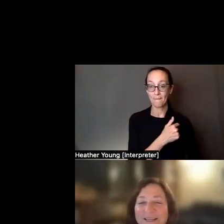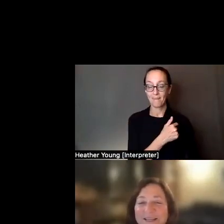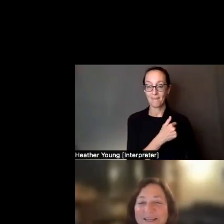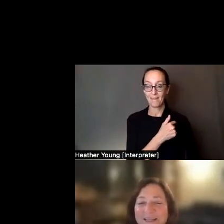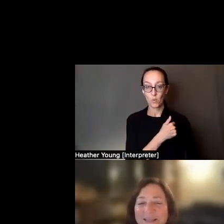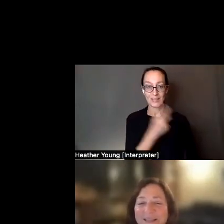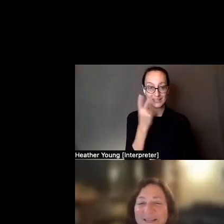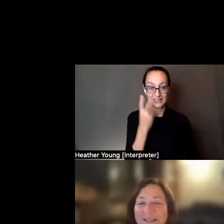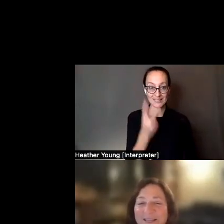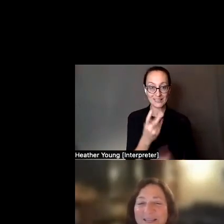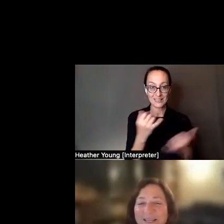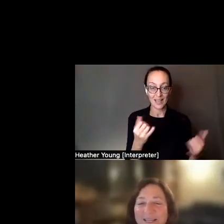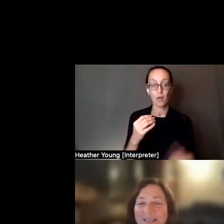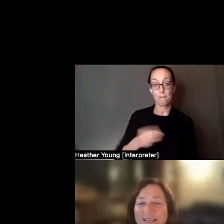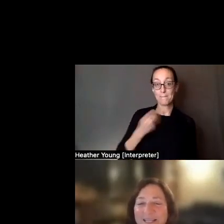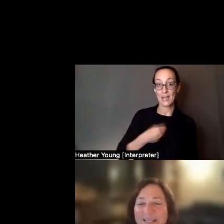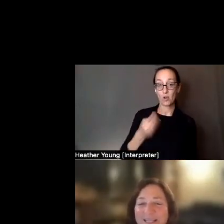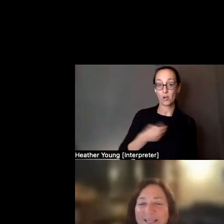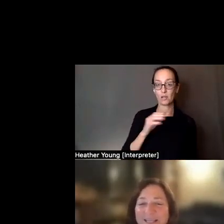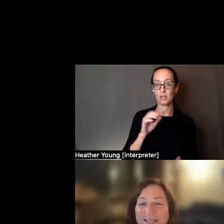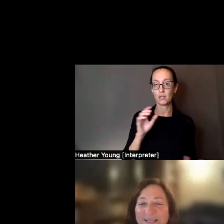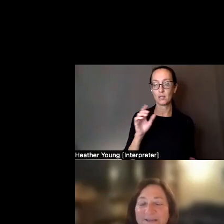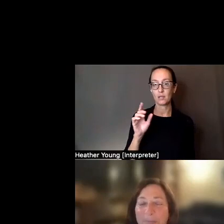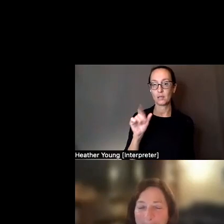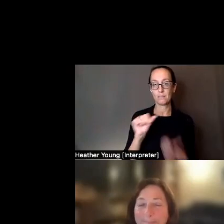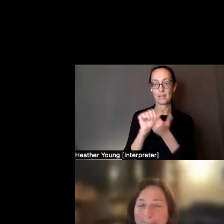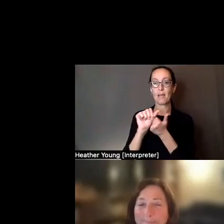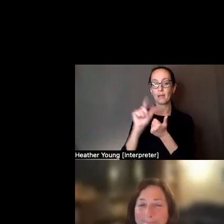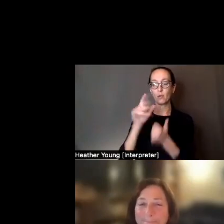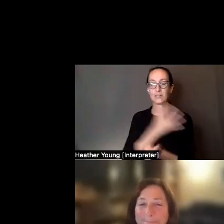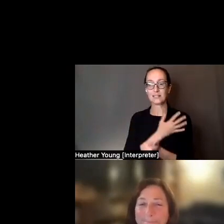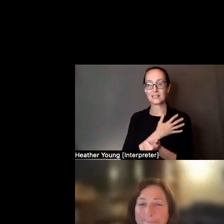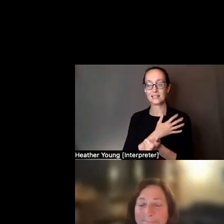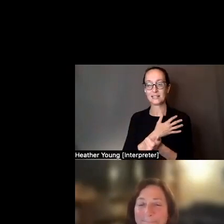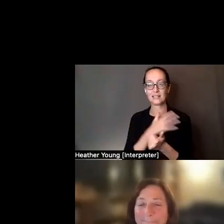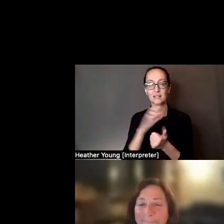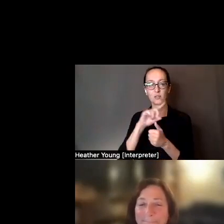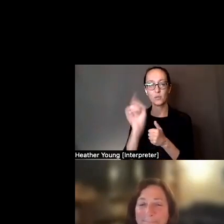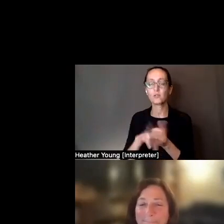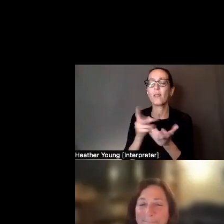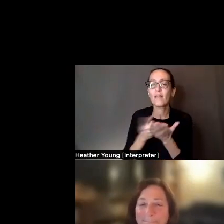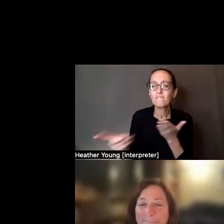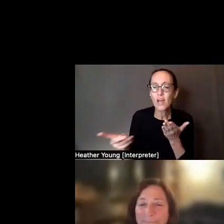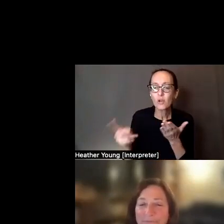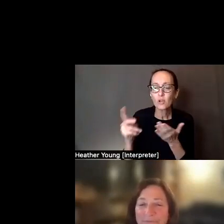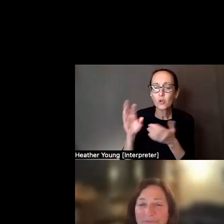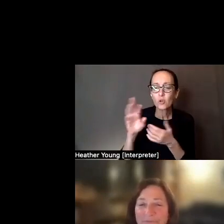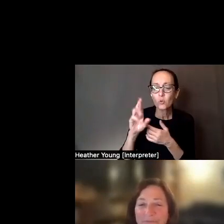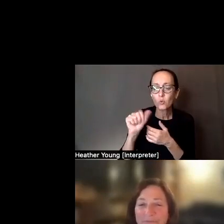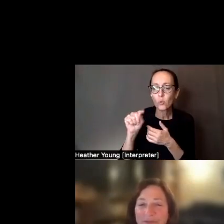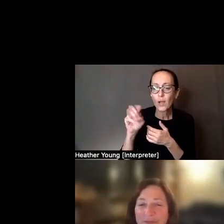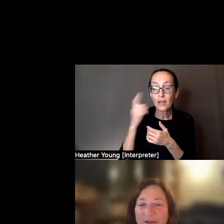Teek's question, the failure rate for children, does that include the kiddos who don't get services, or is that